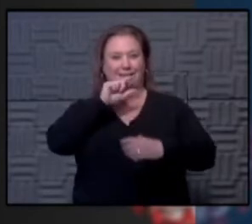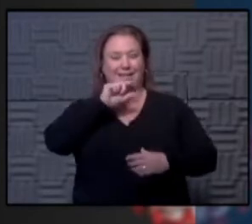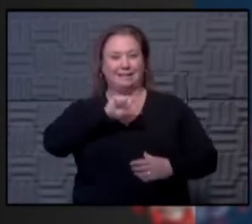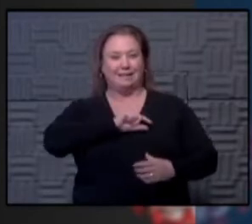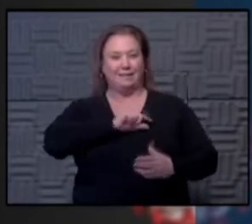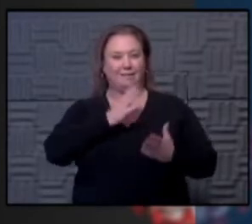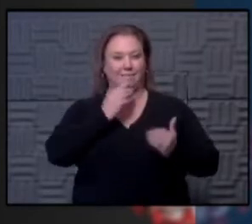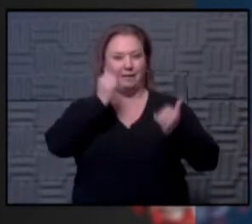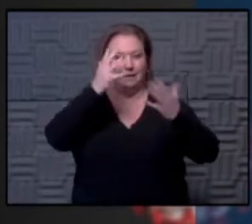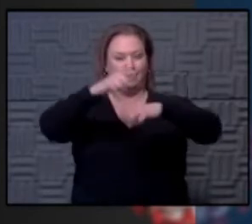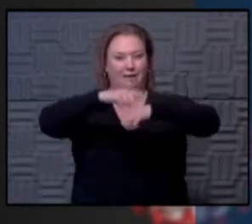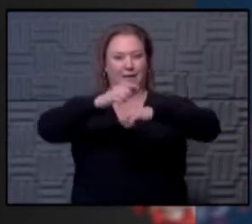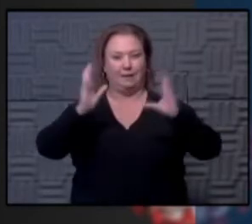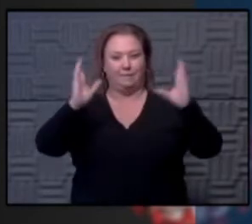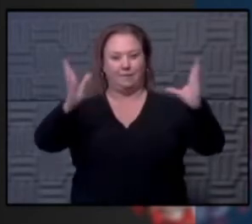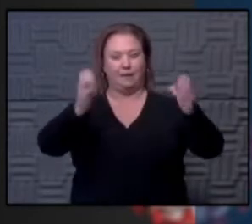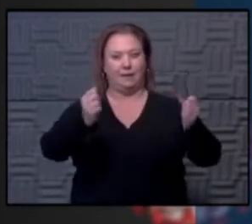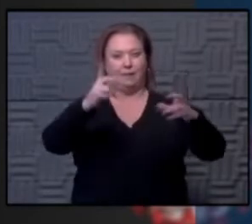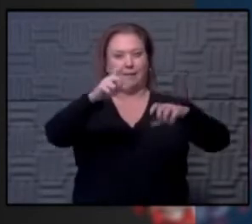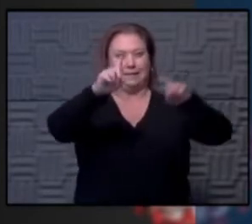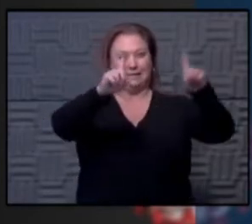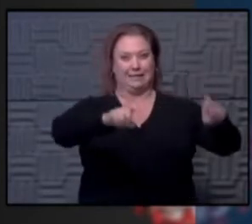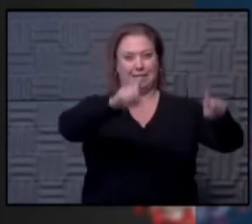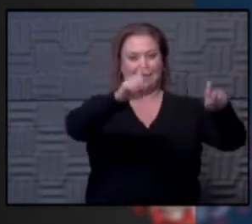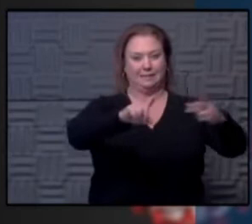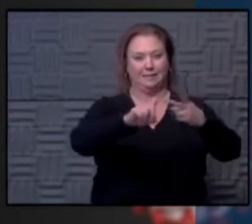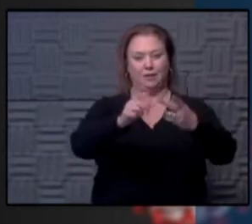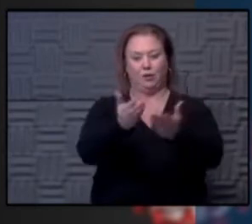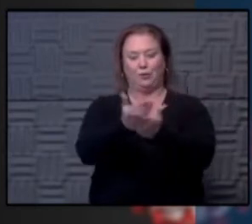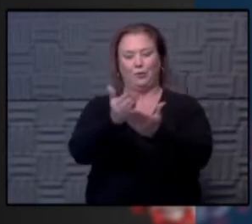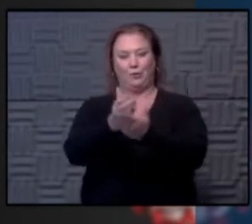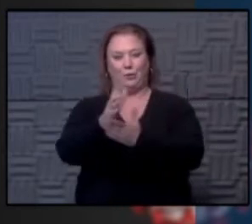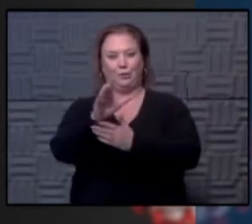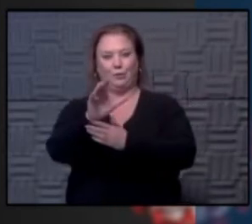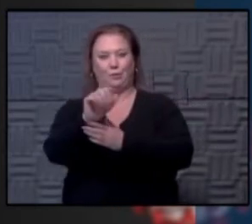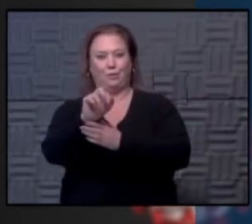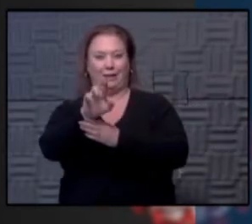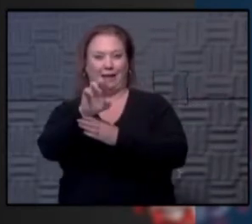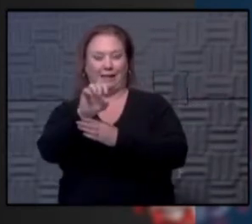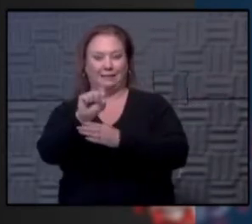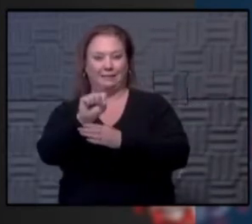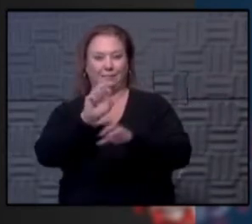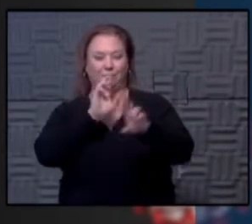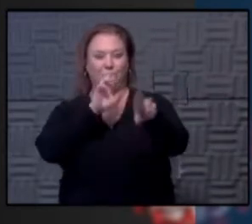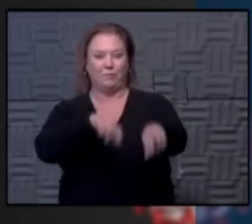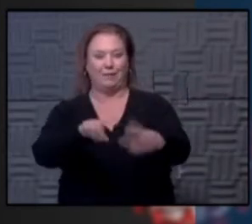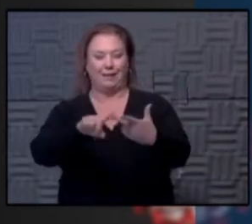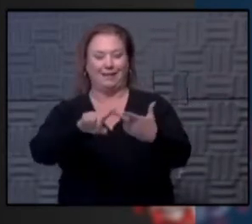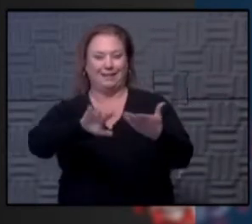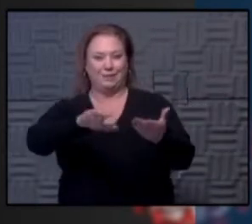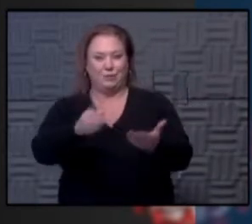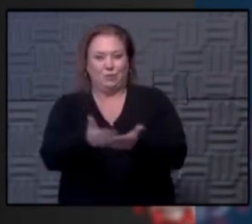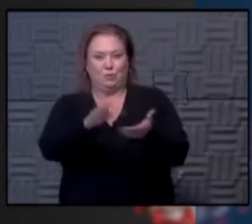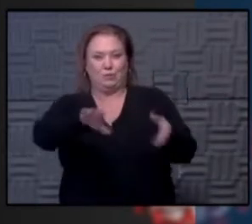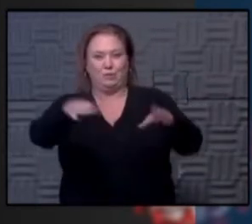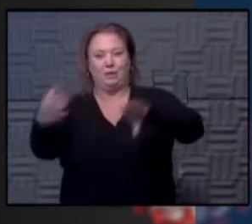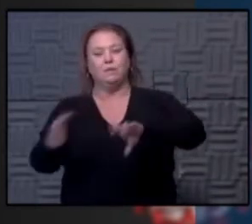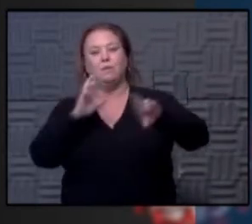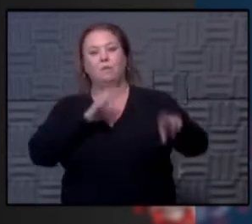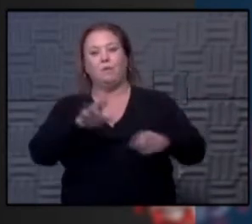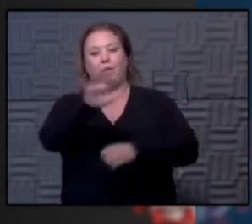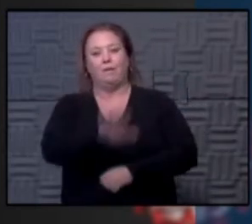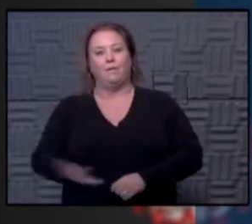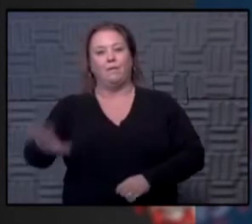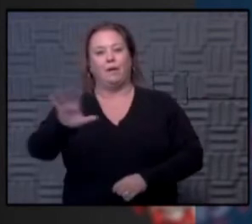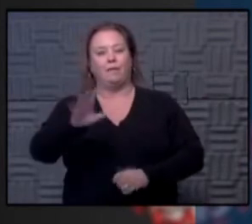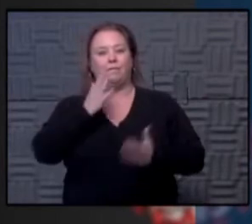Thanksgiving in each of these, in number of tests, in number of new cases reported, even in number of deaths reported. That happened right around